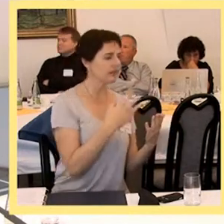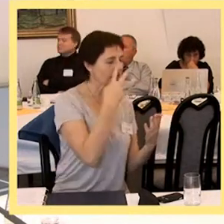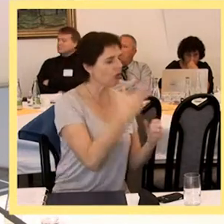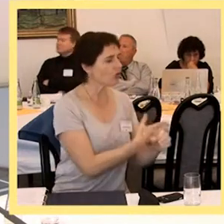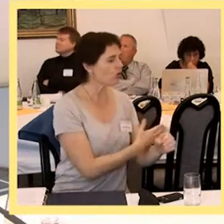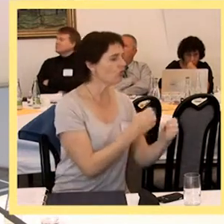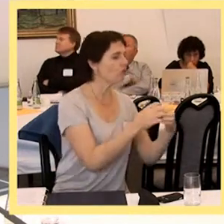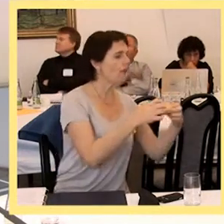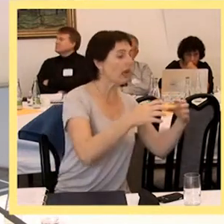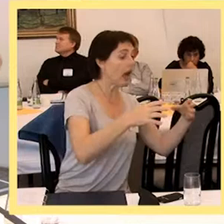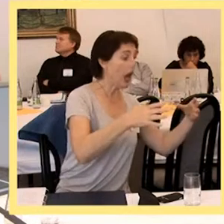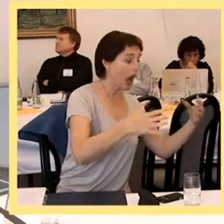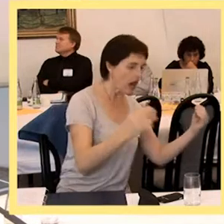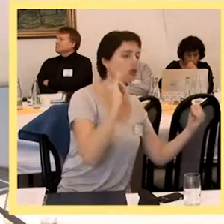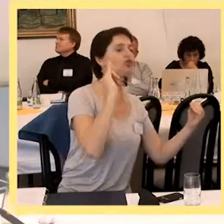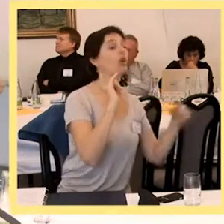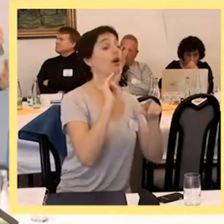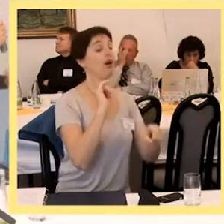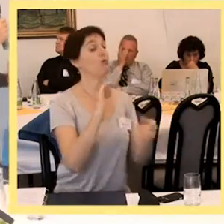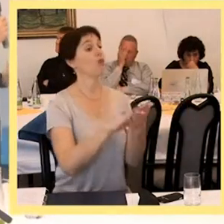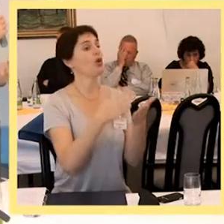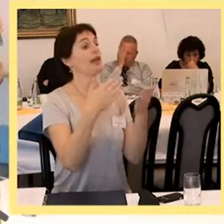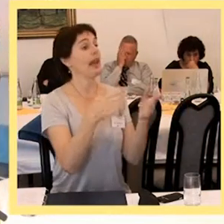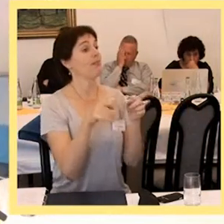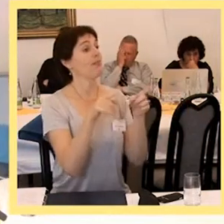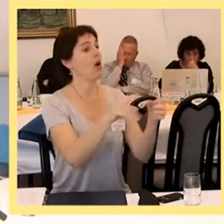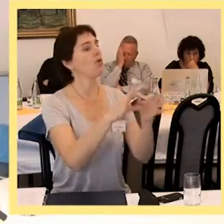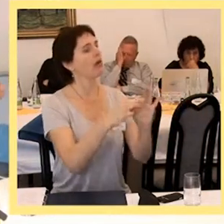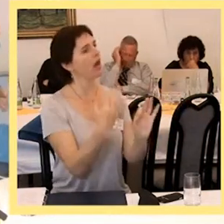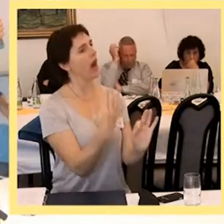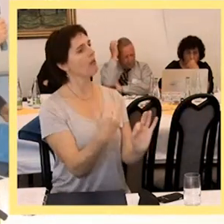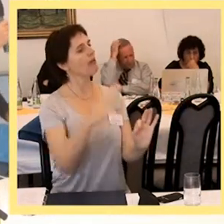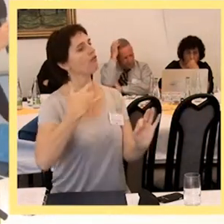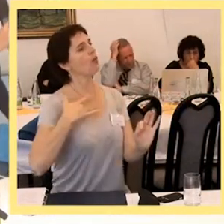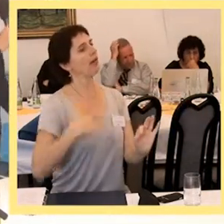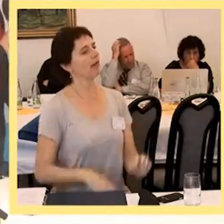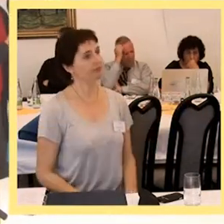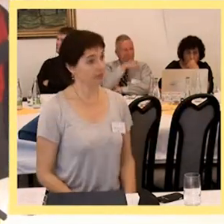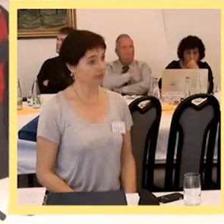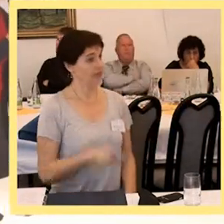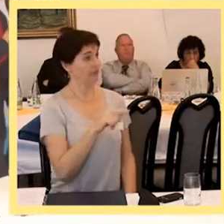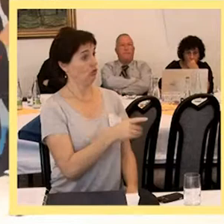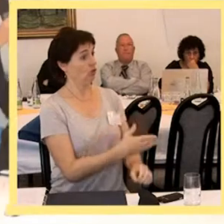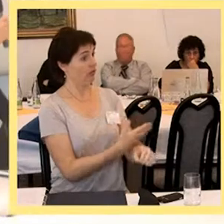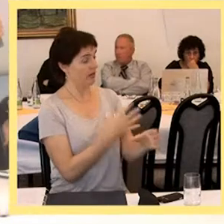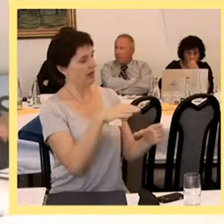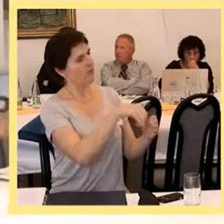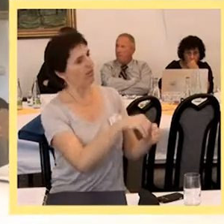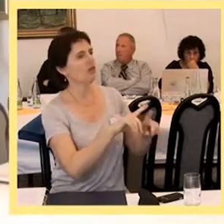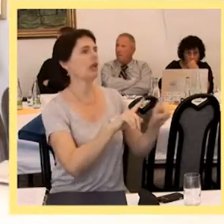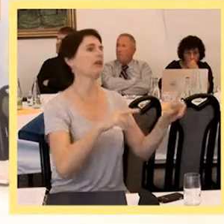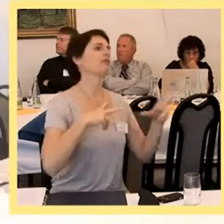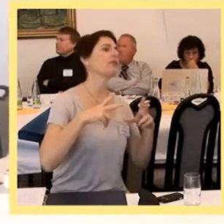the day. It was a large field simulation exercise involving a significant number of